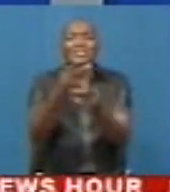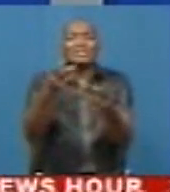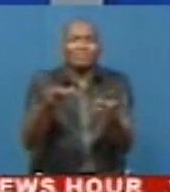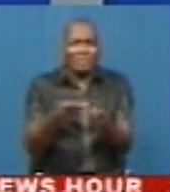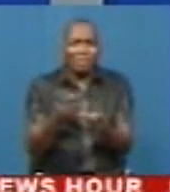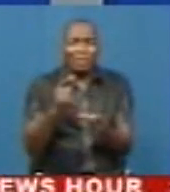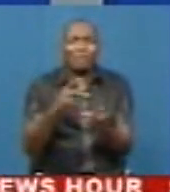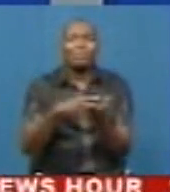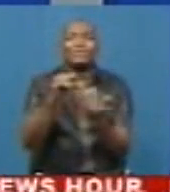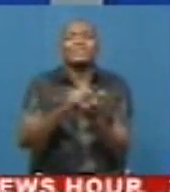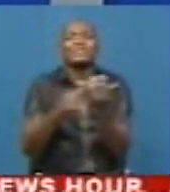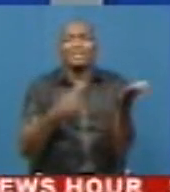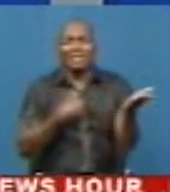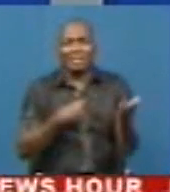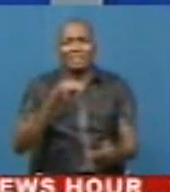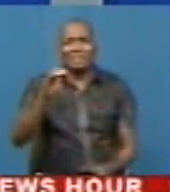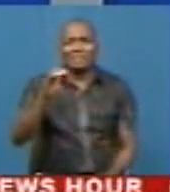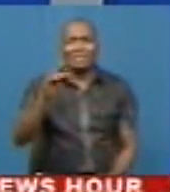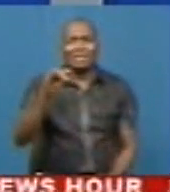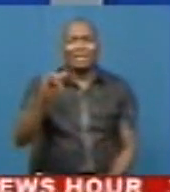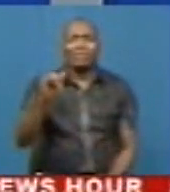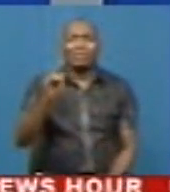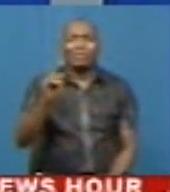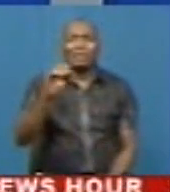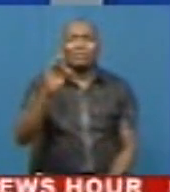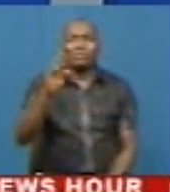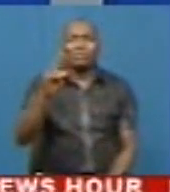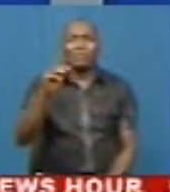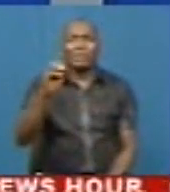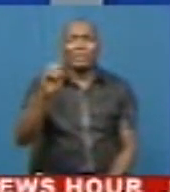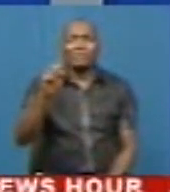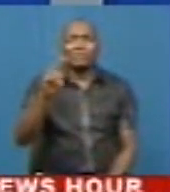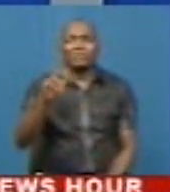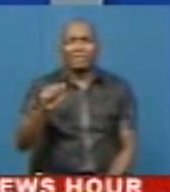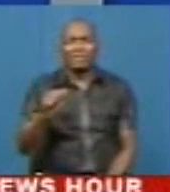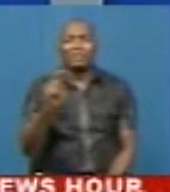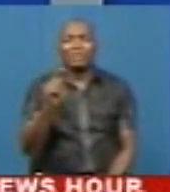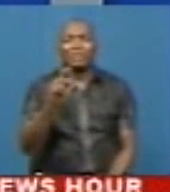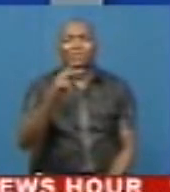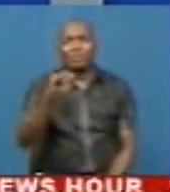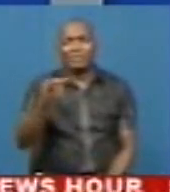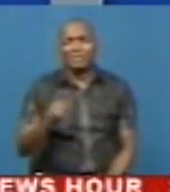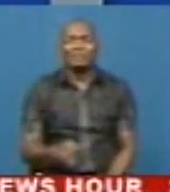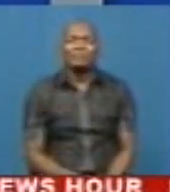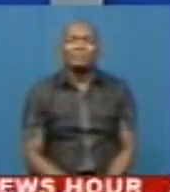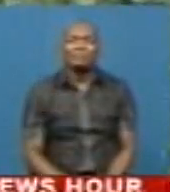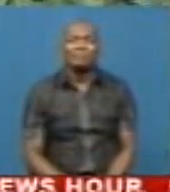project site at the CRI at Fumesua near Kumasi in the Ashanti region.